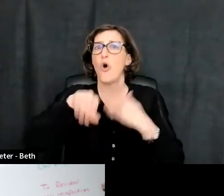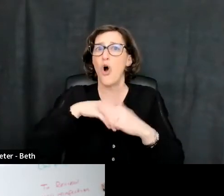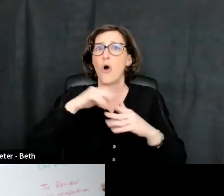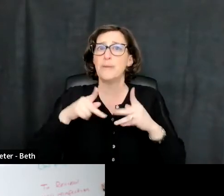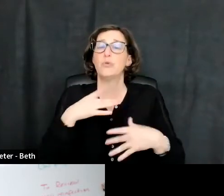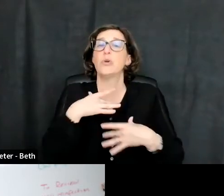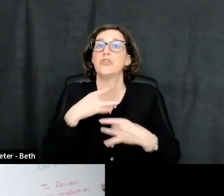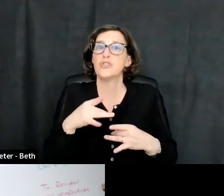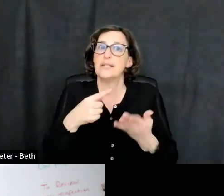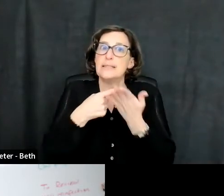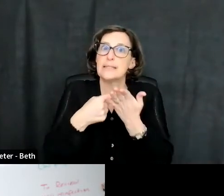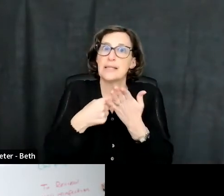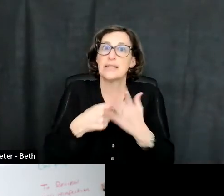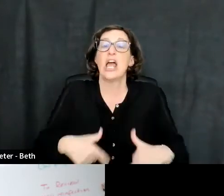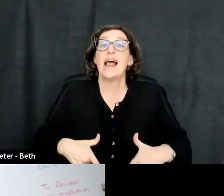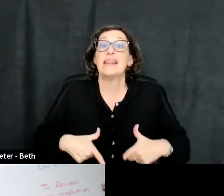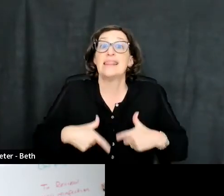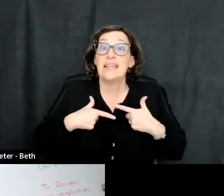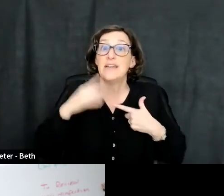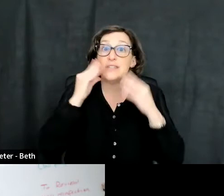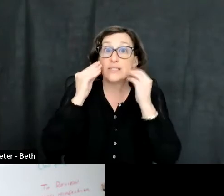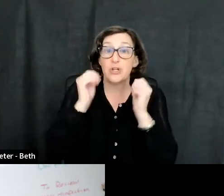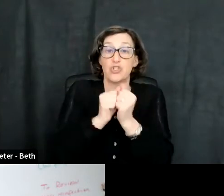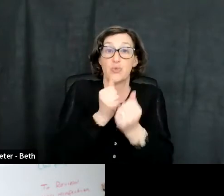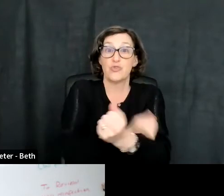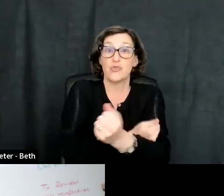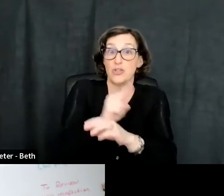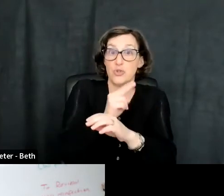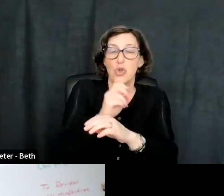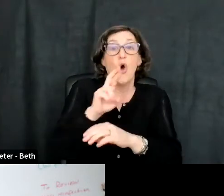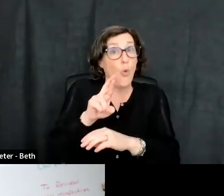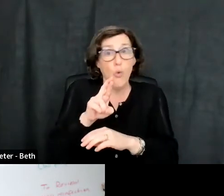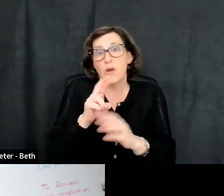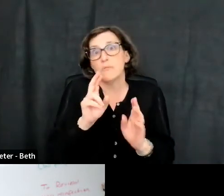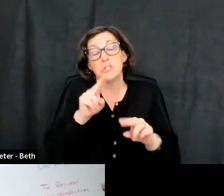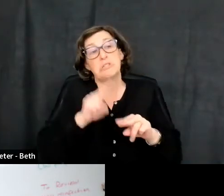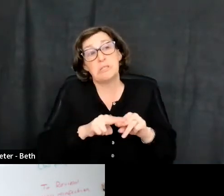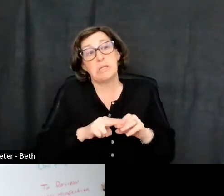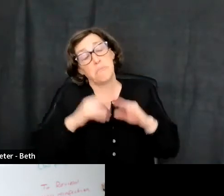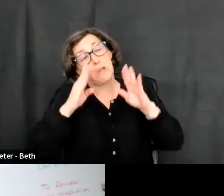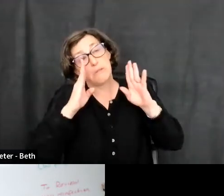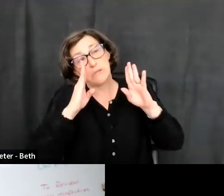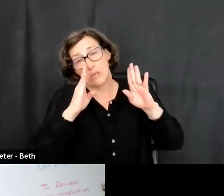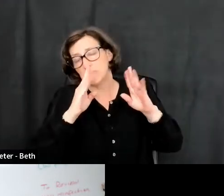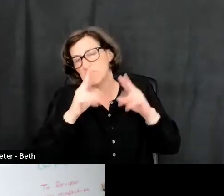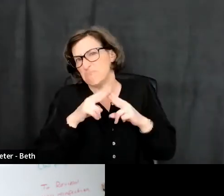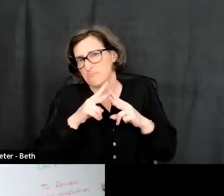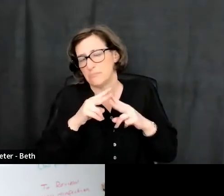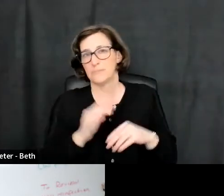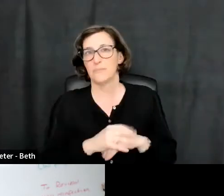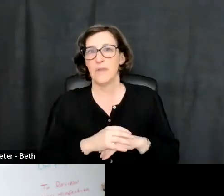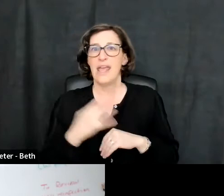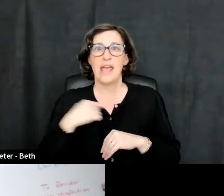lived experience with drug use, or not, just sitting there and listening. And what amazed